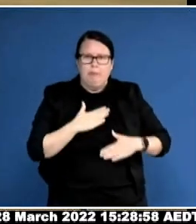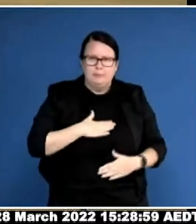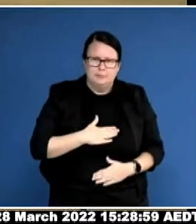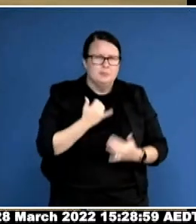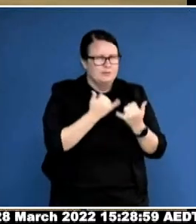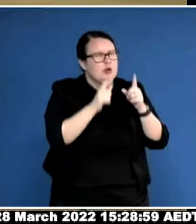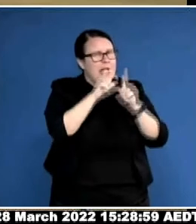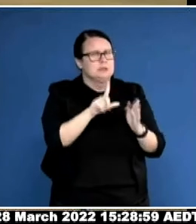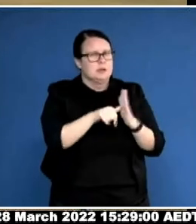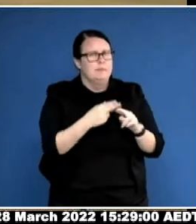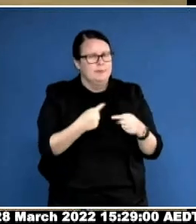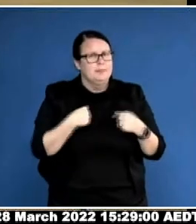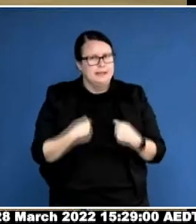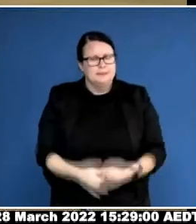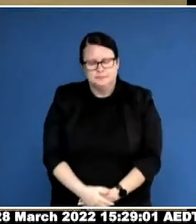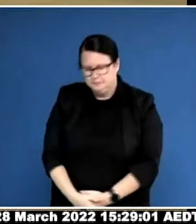some pretty rough times.